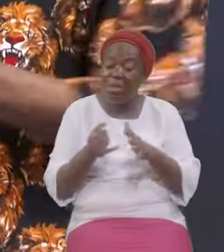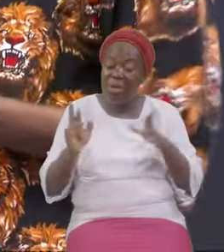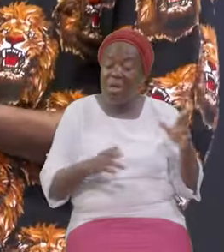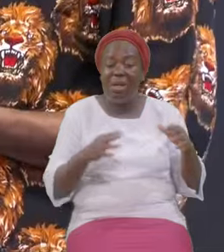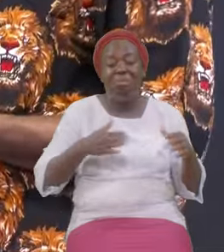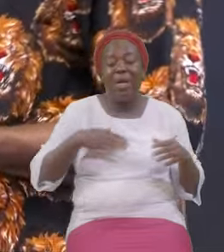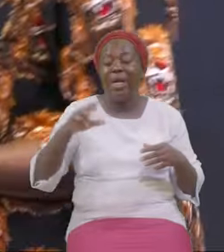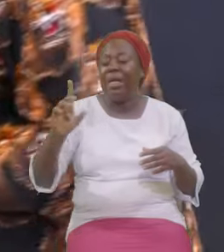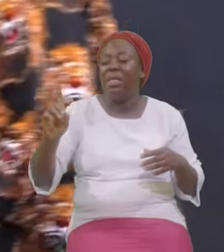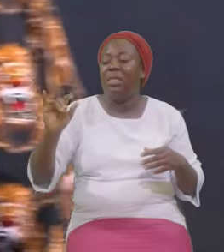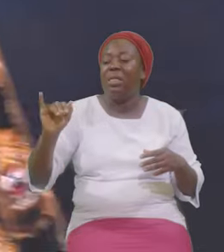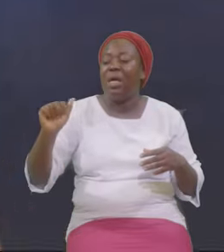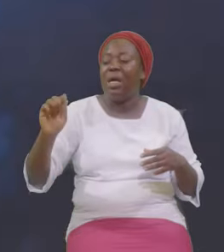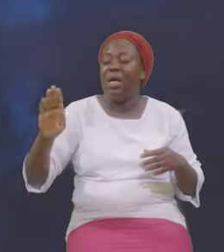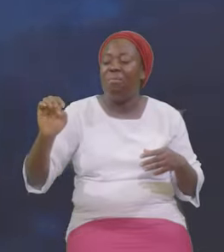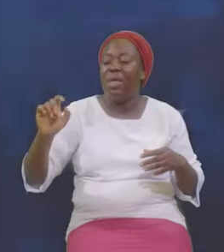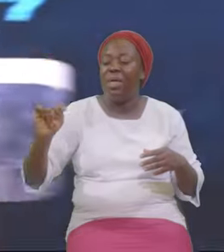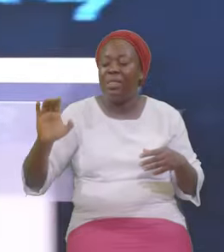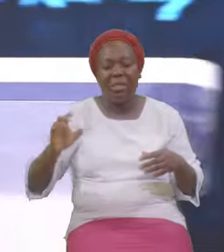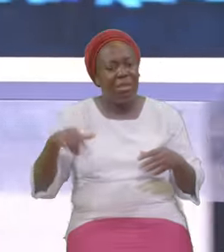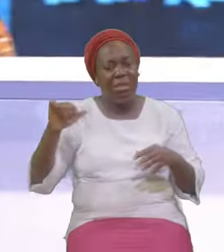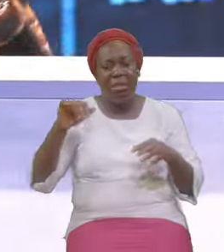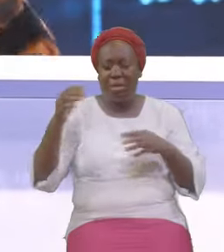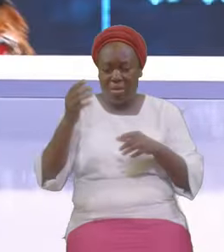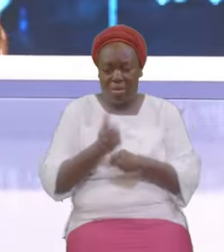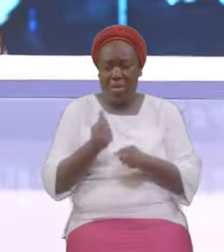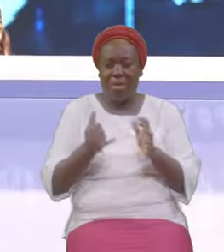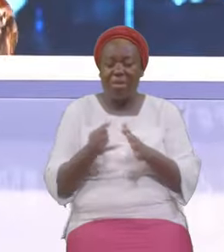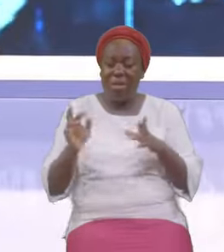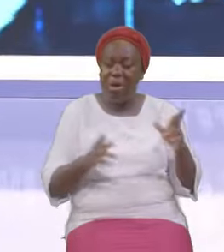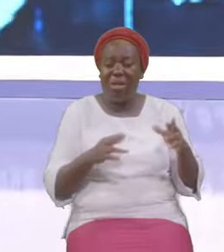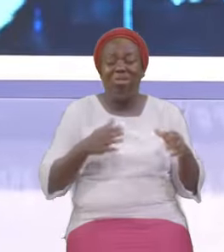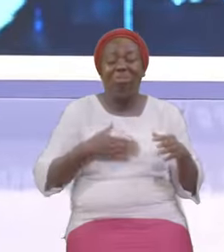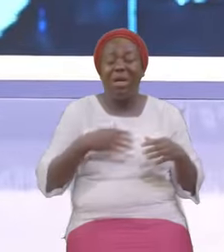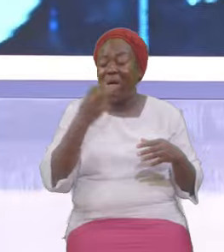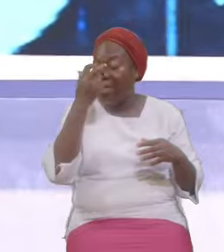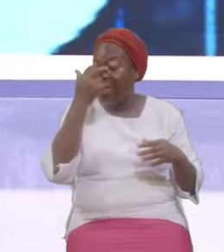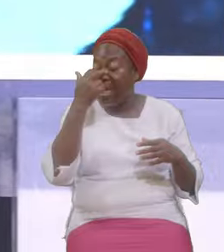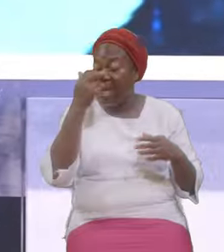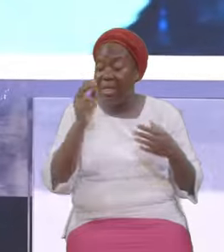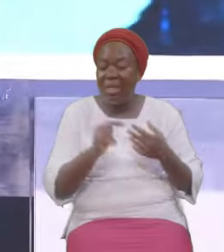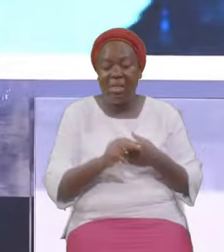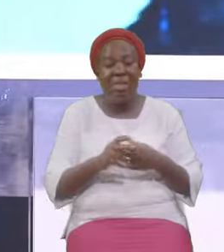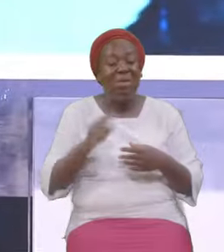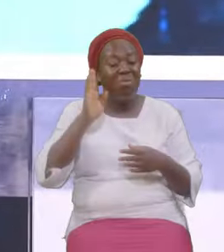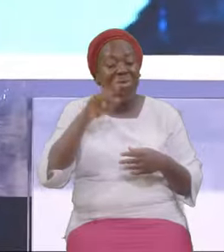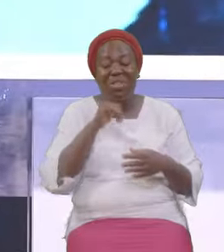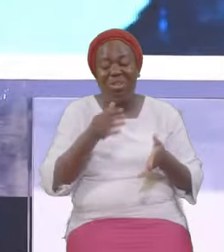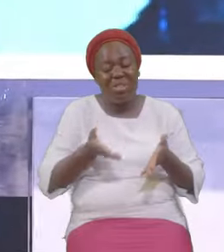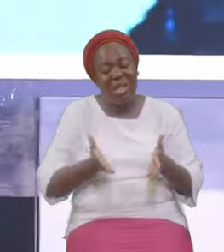they possessed it already. They say, my blindness will not allow me to go